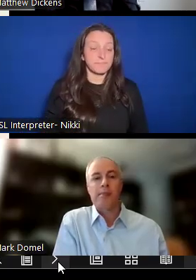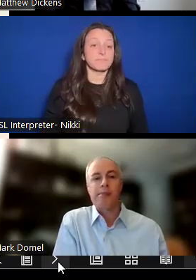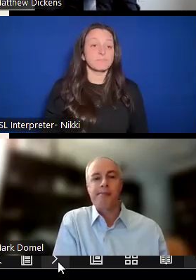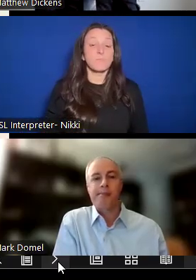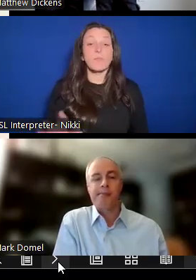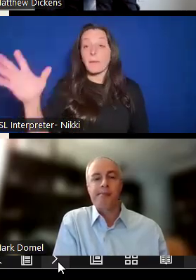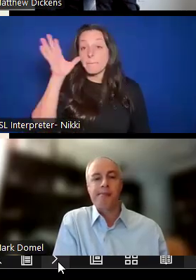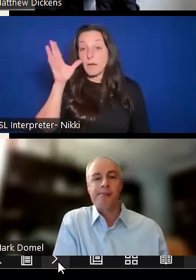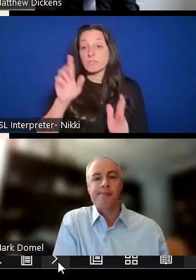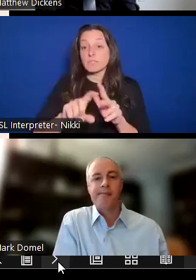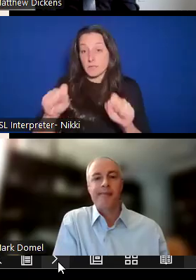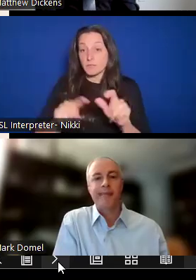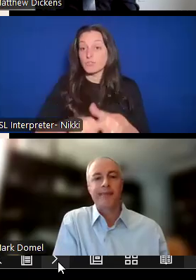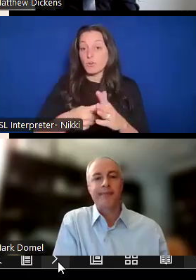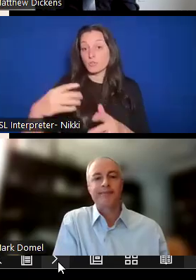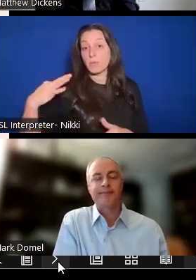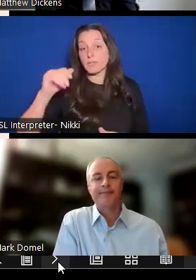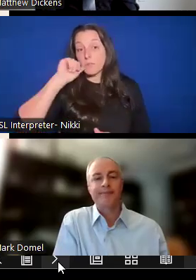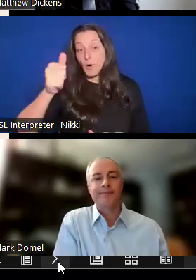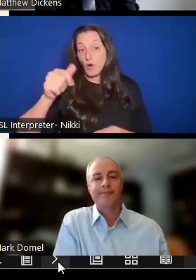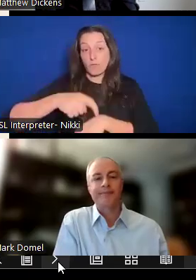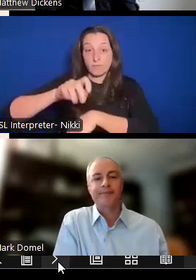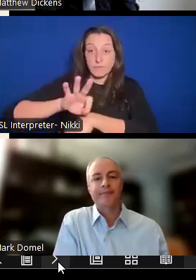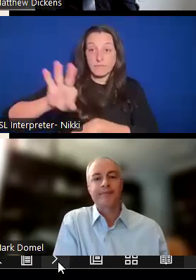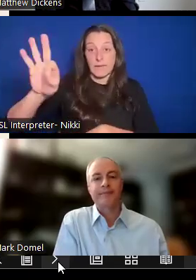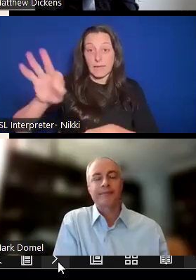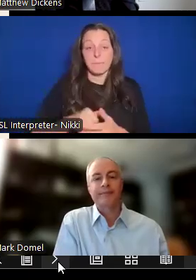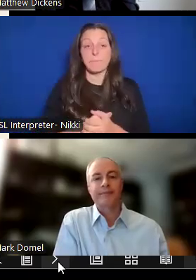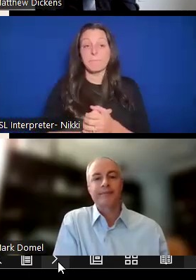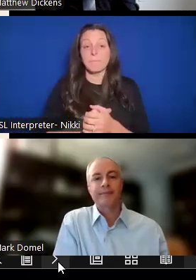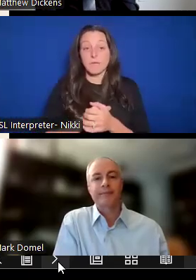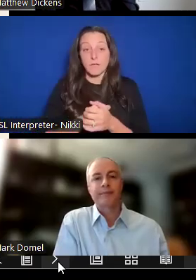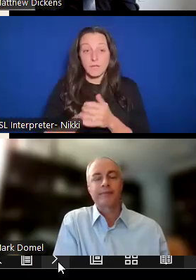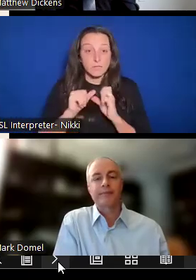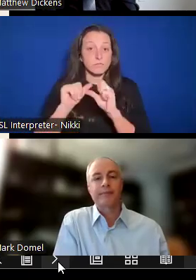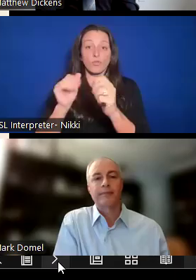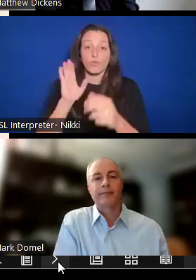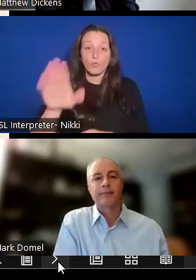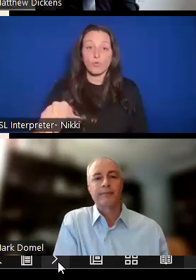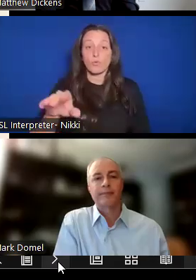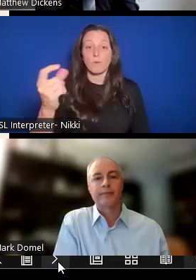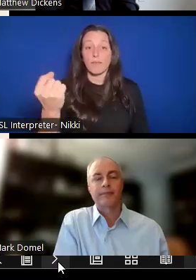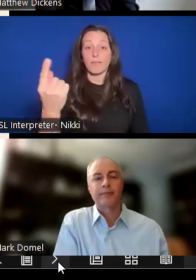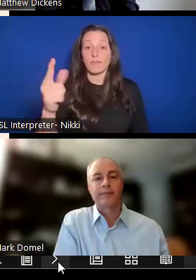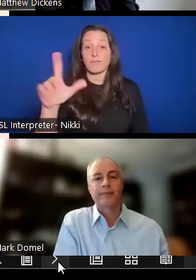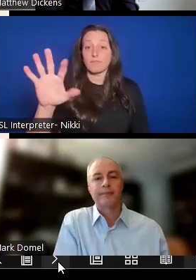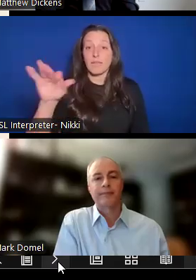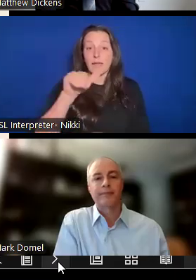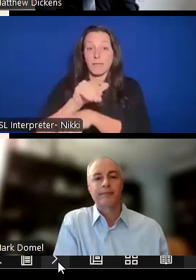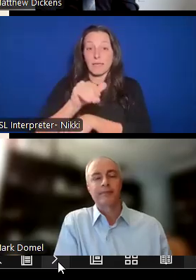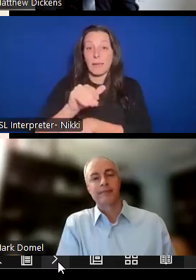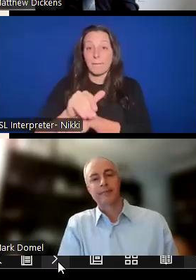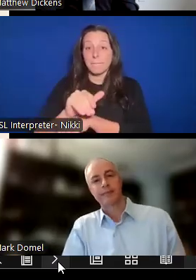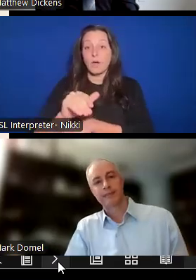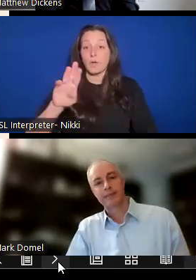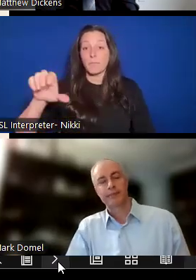Parents can start applying tomorrow at 9 a.m. through 11:59 p.m. on March 17th. And again, it is not first come,